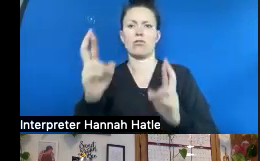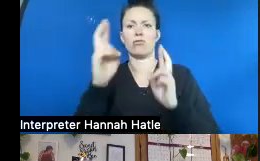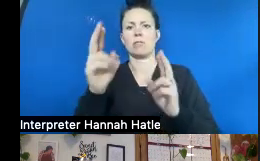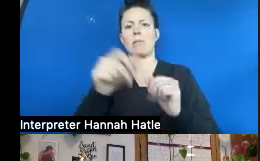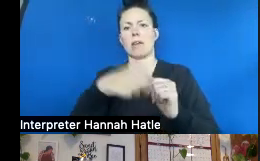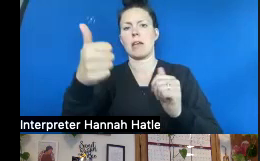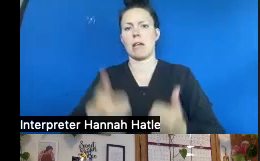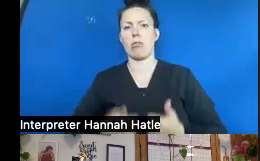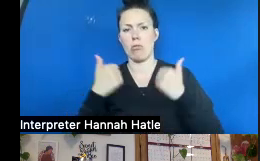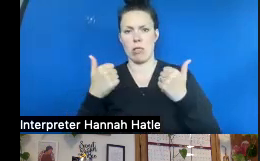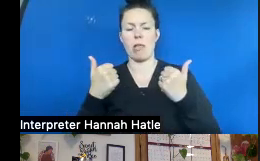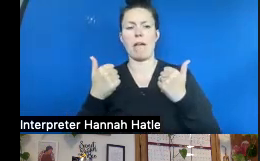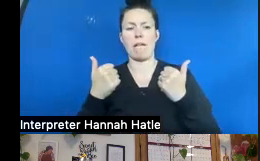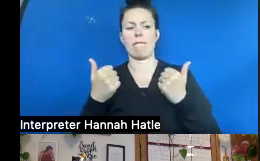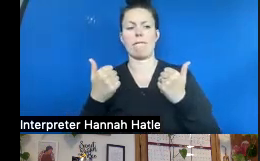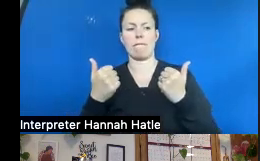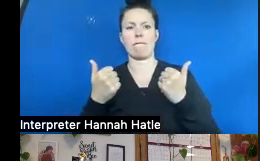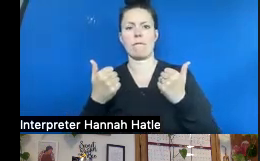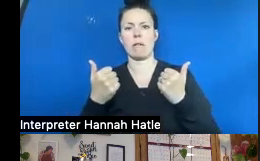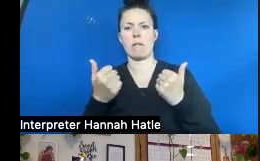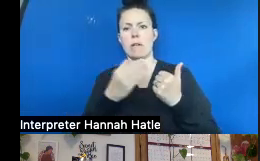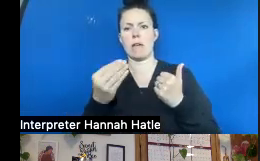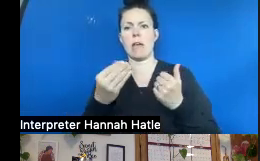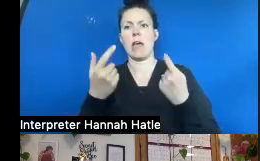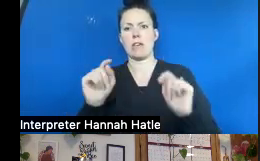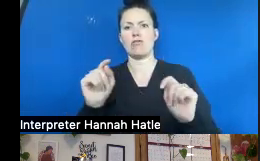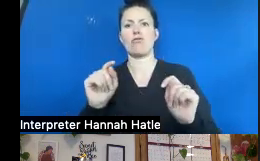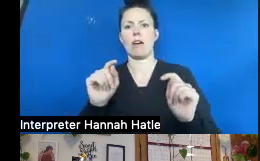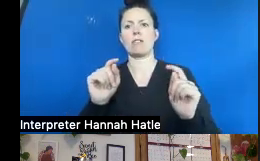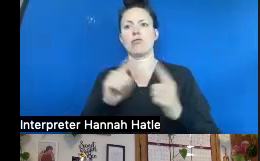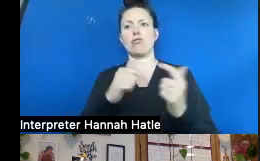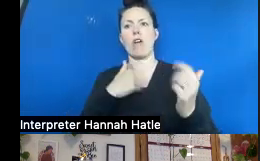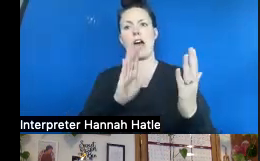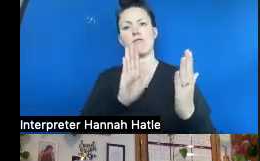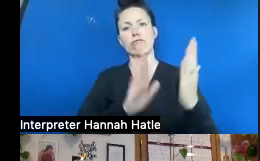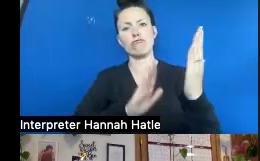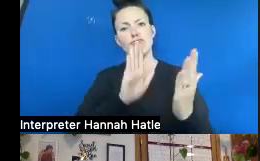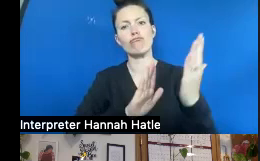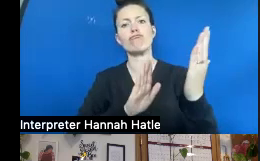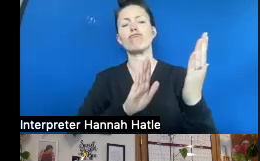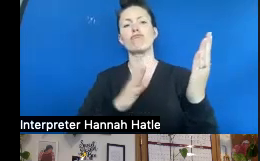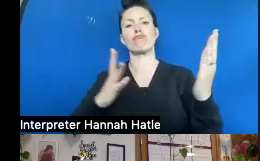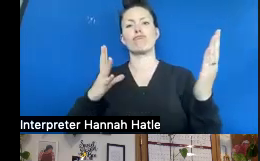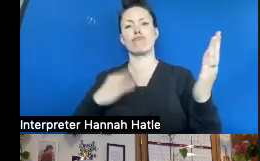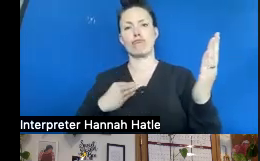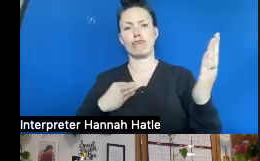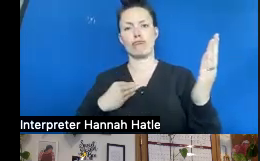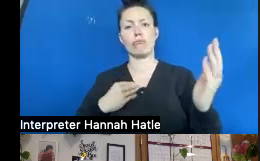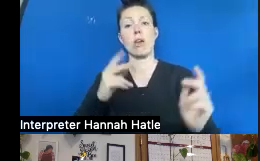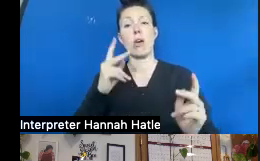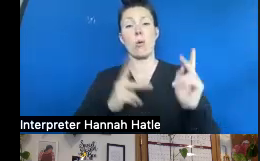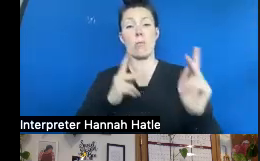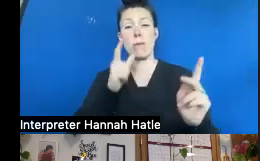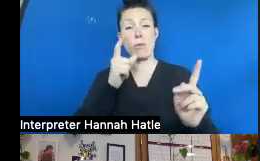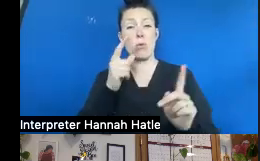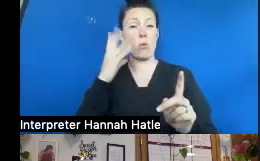to be in present company. And, you know, just, I'm telling you, when people have been abused